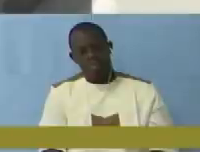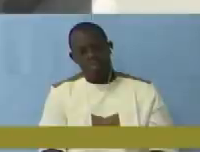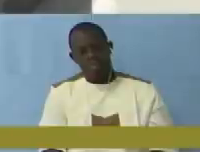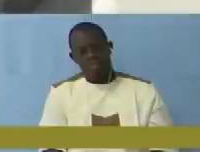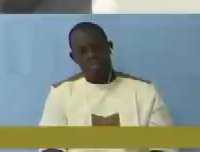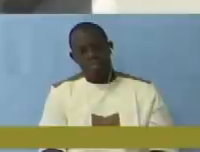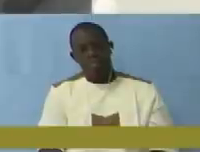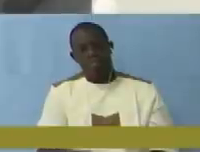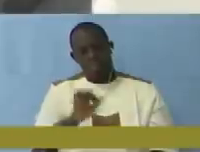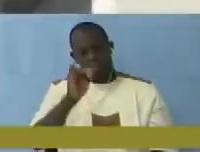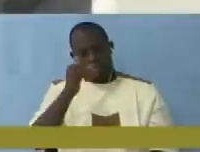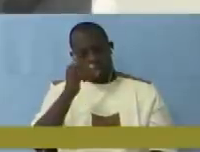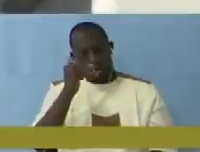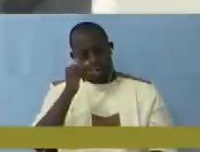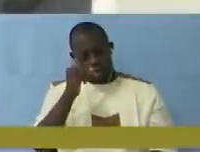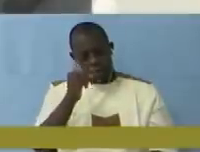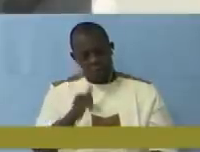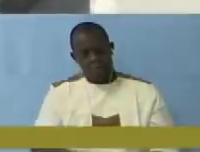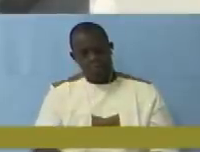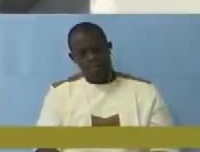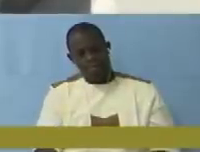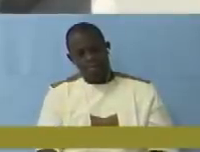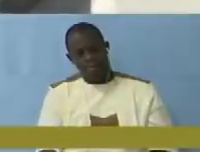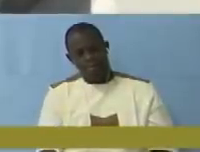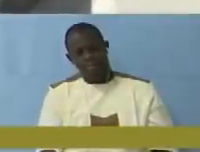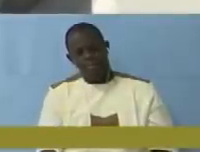Yes. Ha.